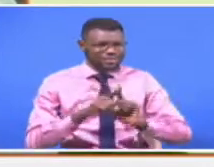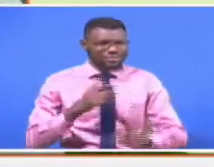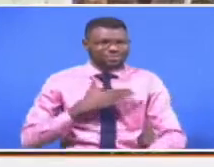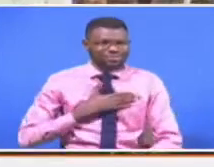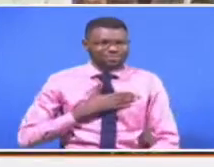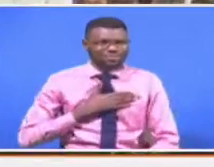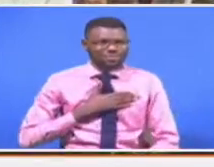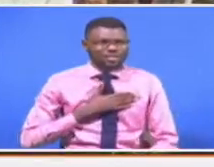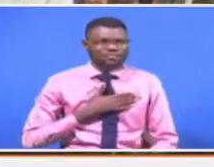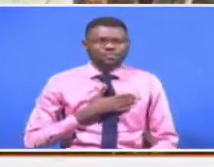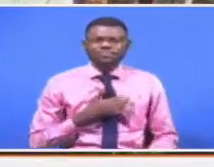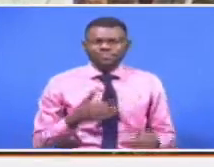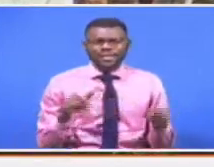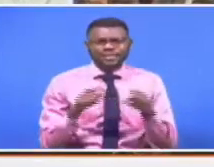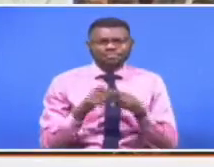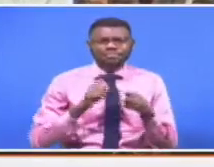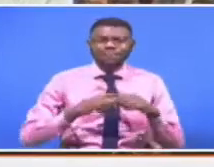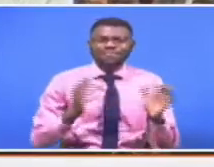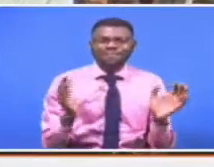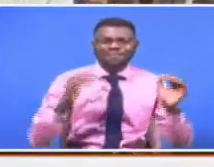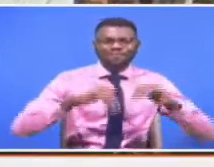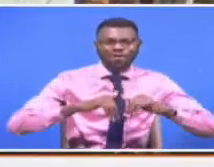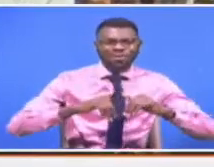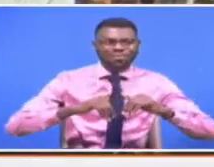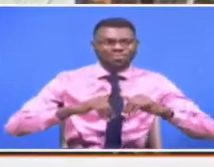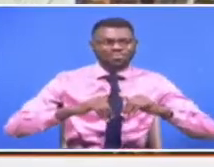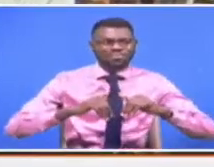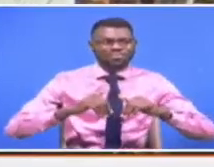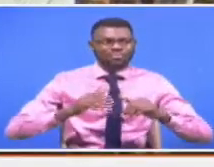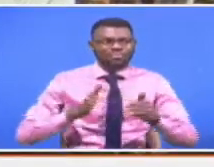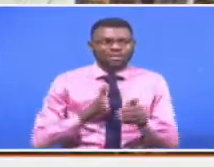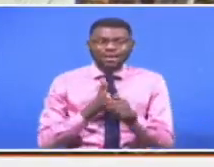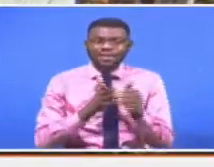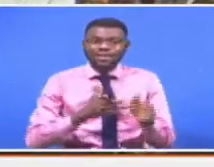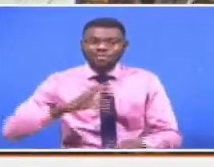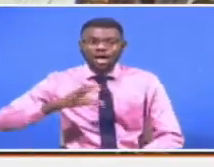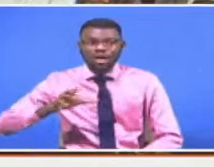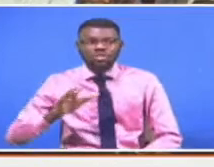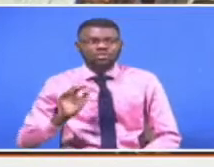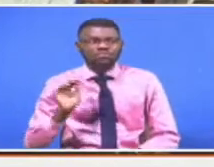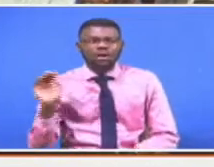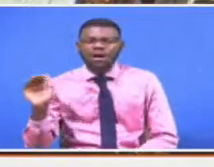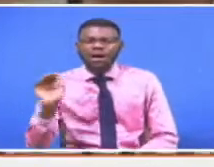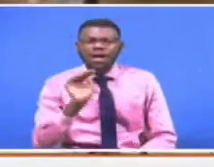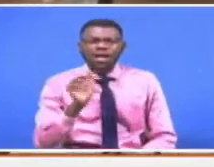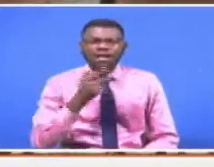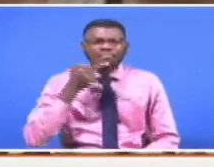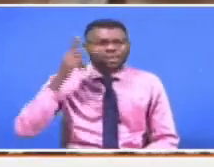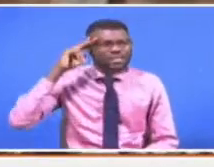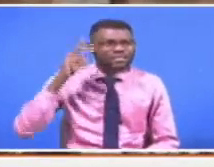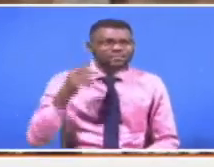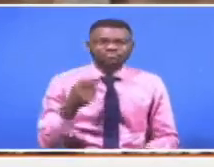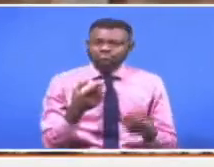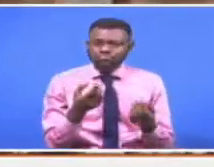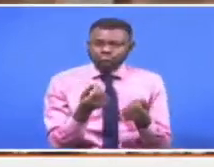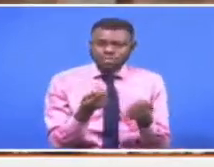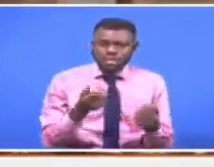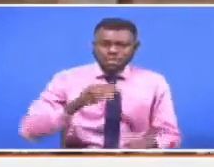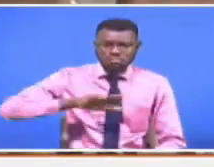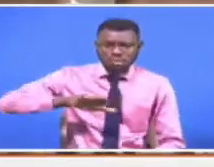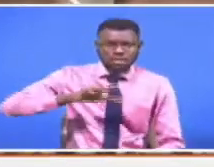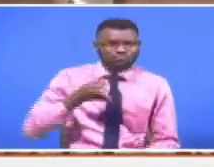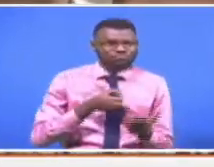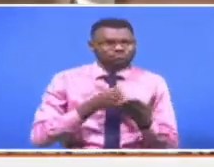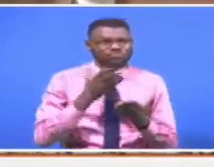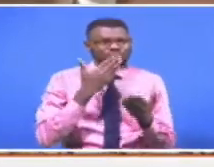been shared. During the forum, the county leadership asked the parents to clear their arrears to enable refunds